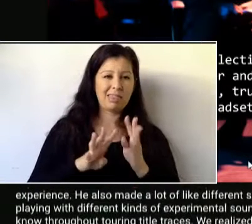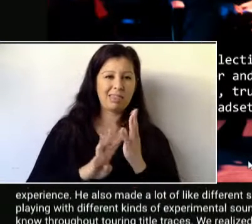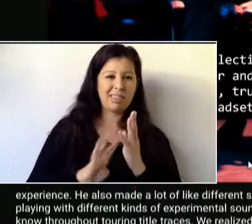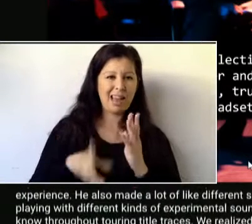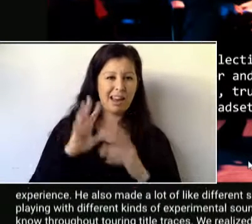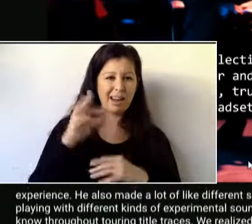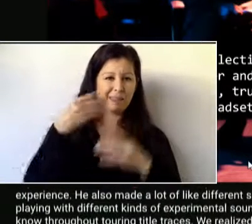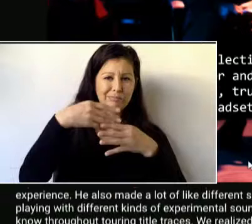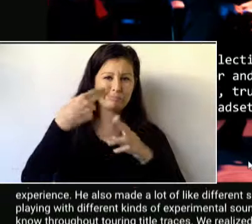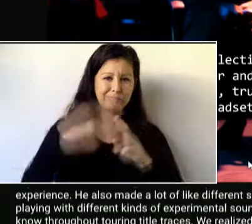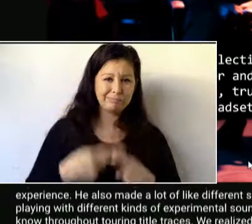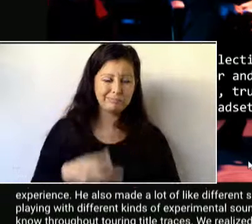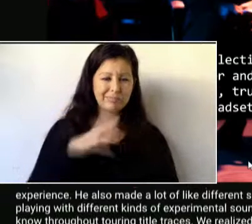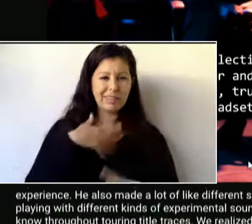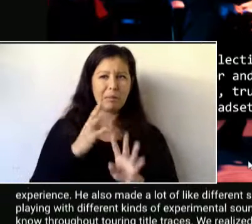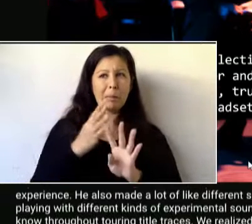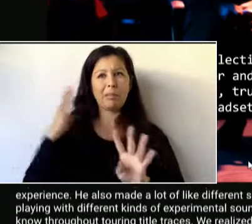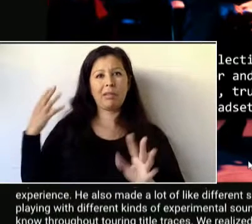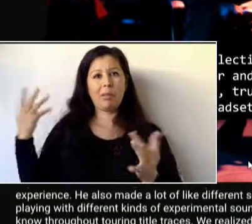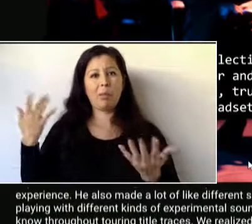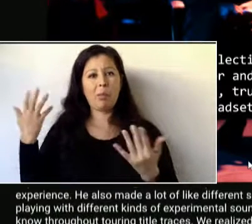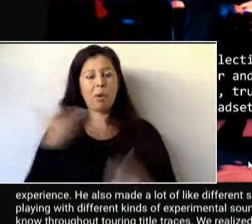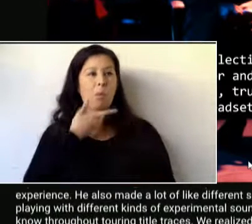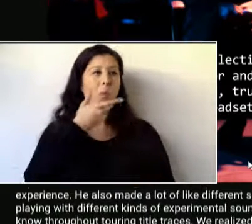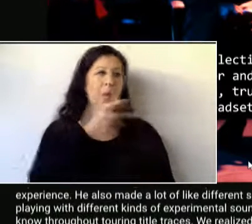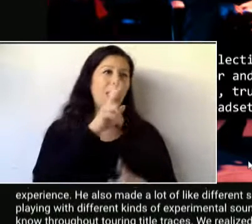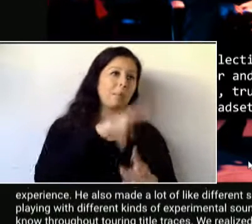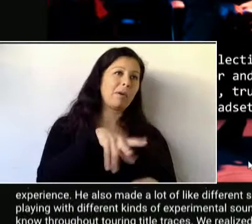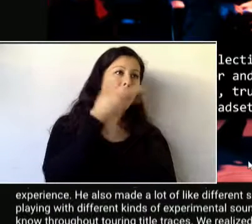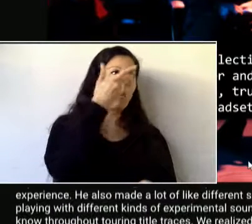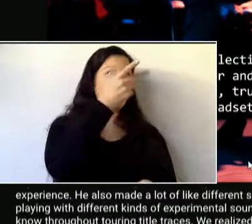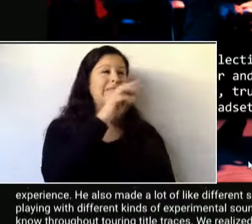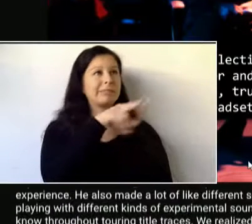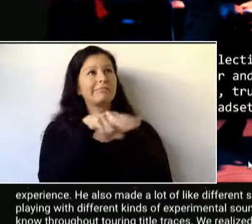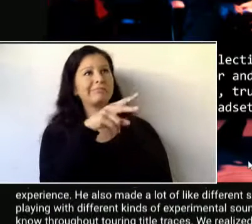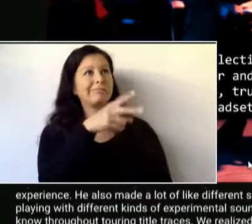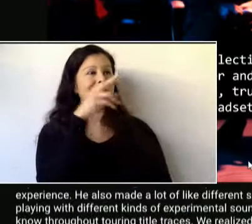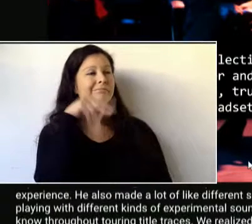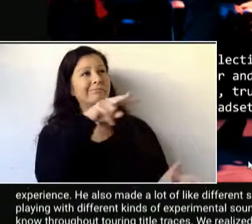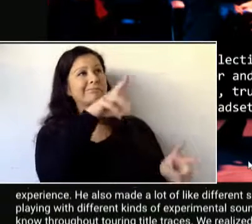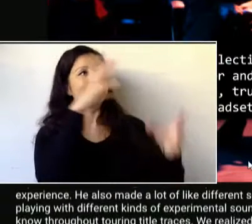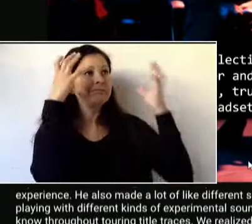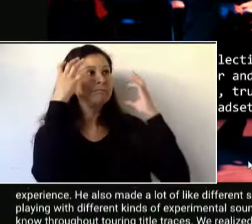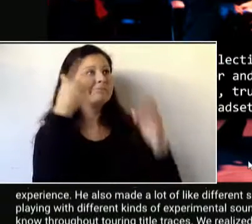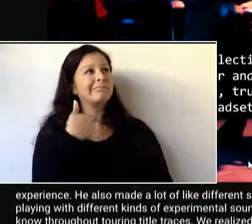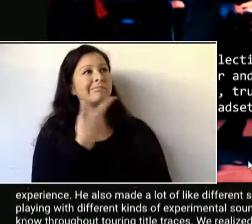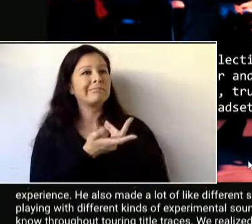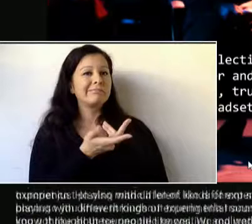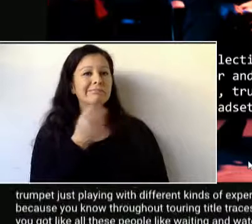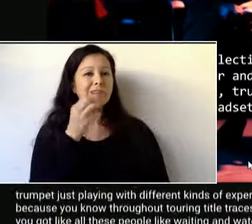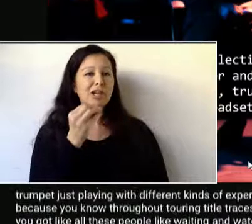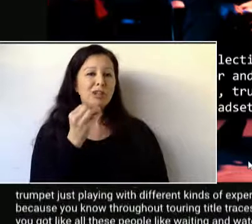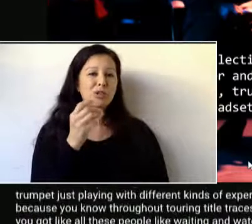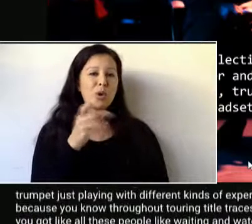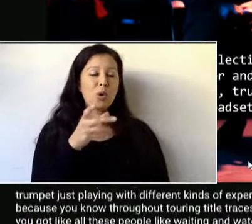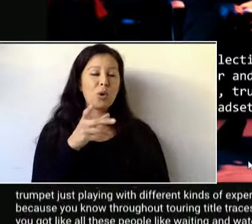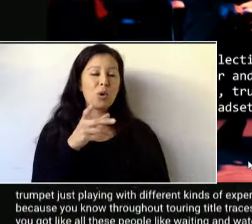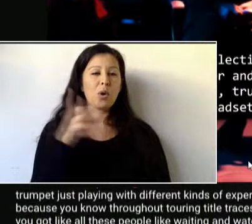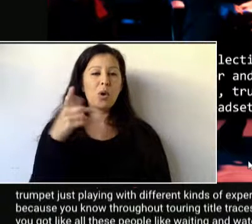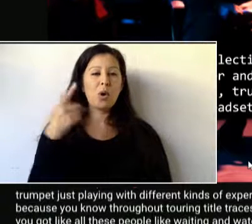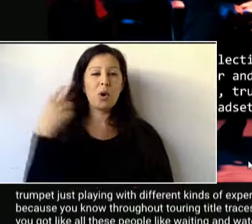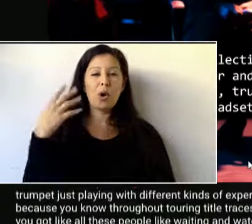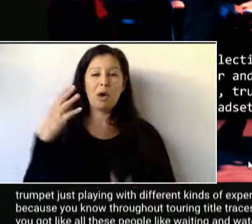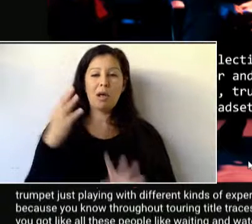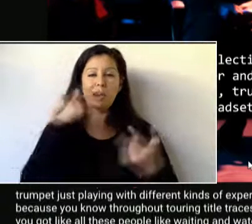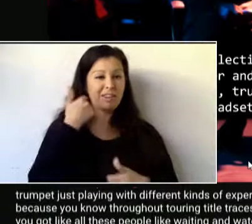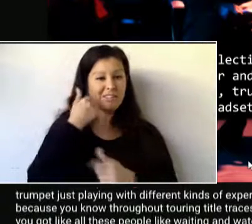You got all these people waiting in line, watching the person watching the film. So the person watching the film became a spectacle on its own. So that's why we wanted